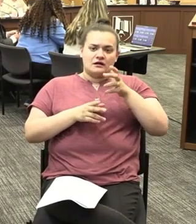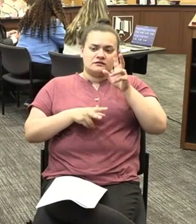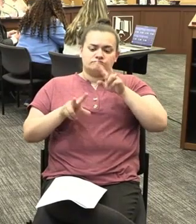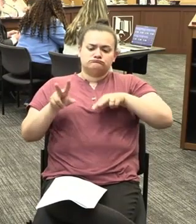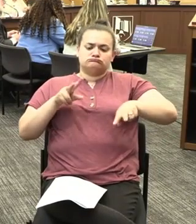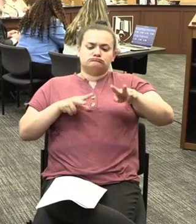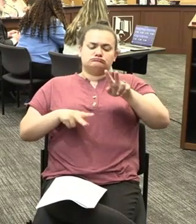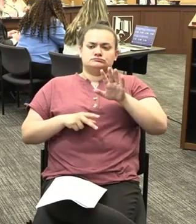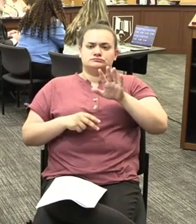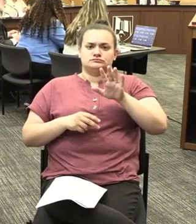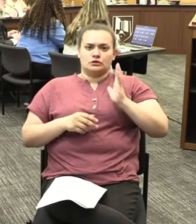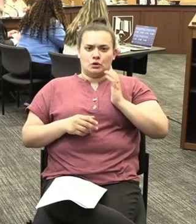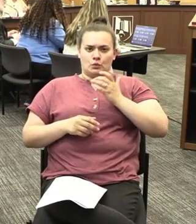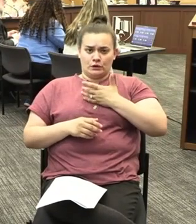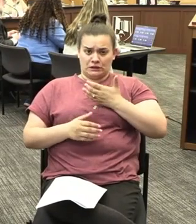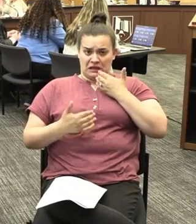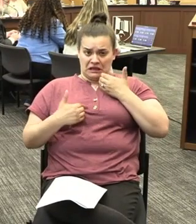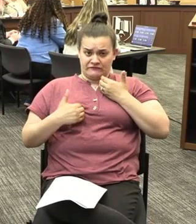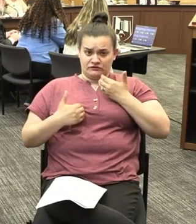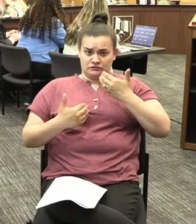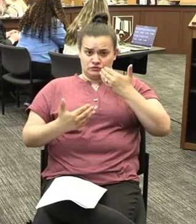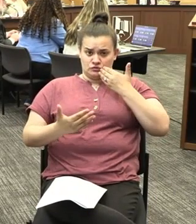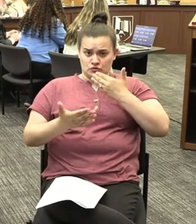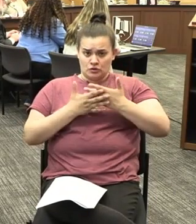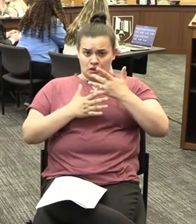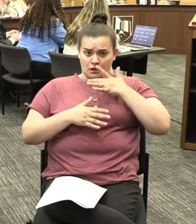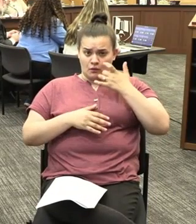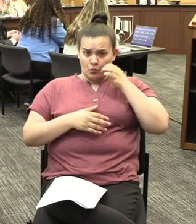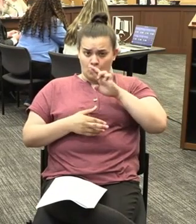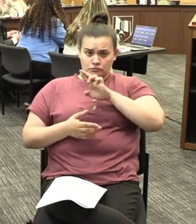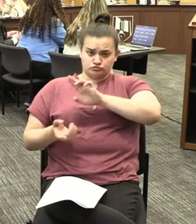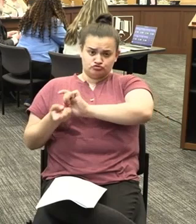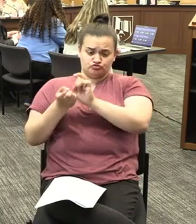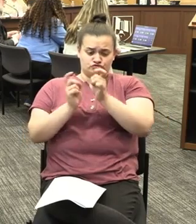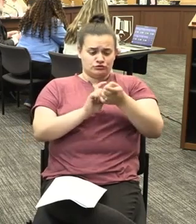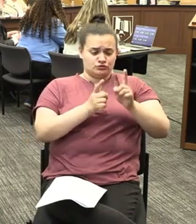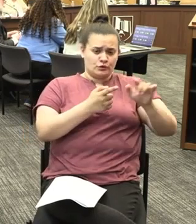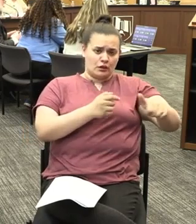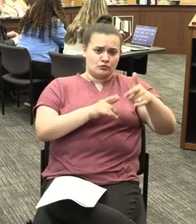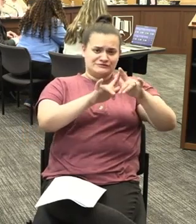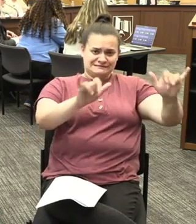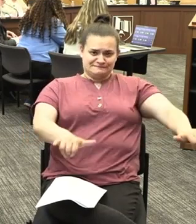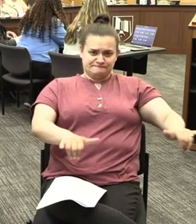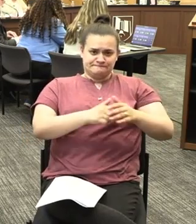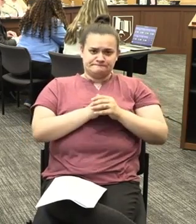you. Are we having good luck with that, or are we changing to another type of system like that? At